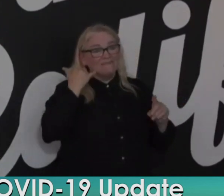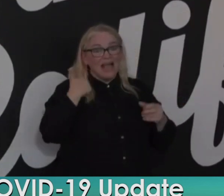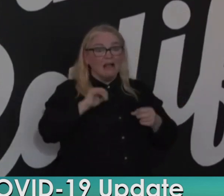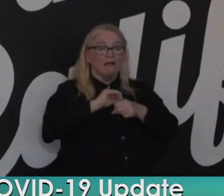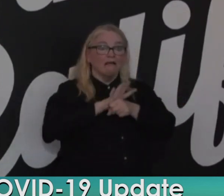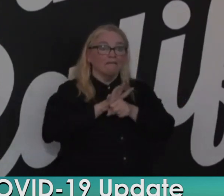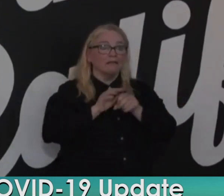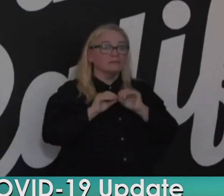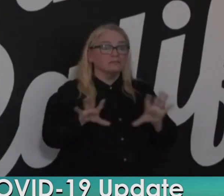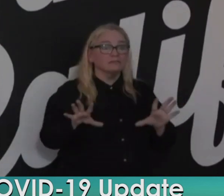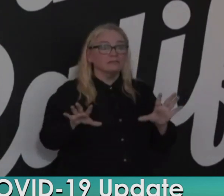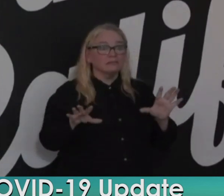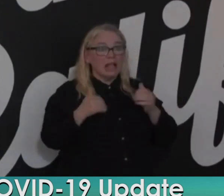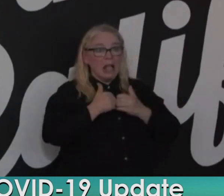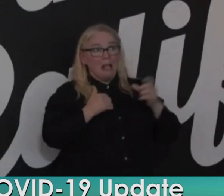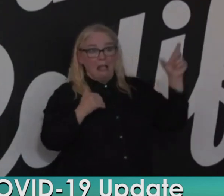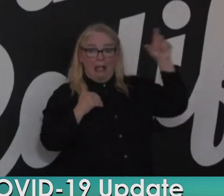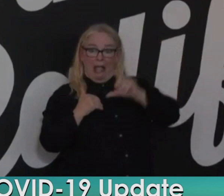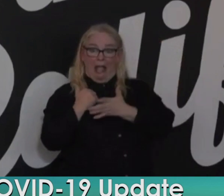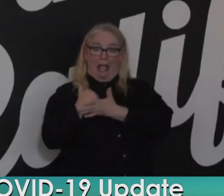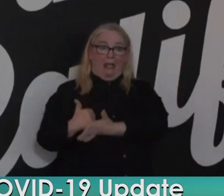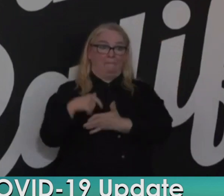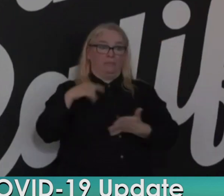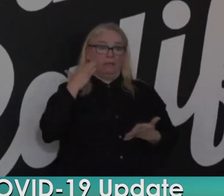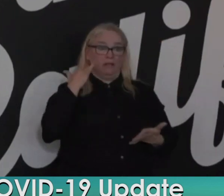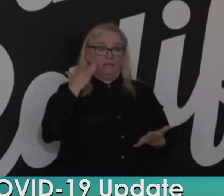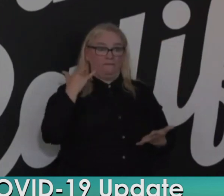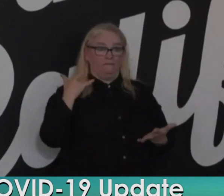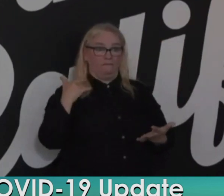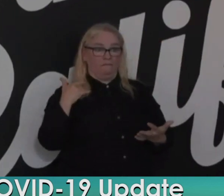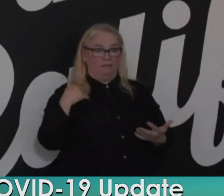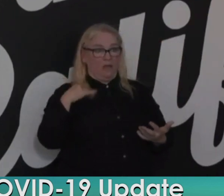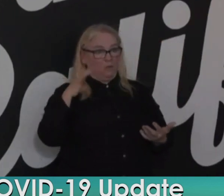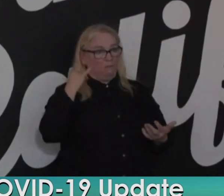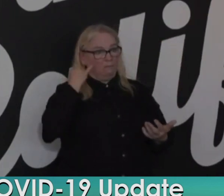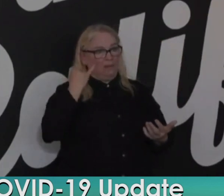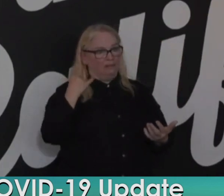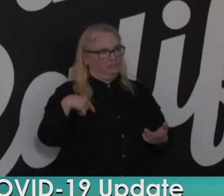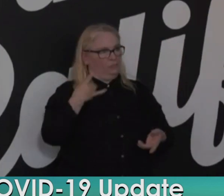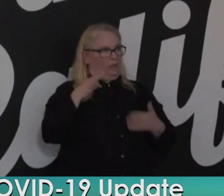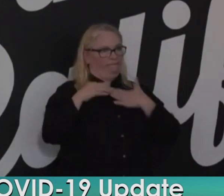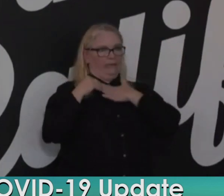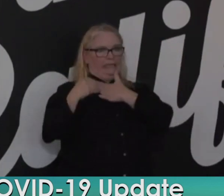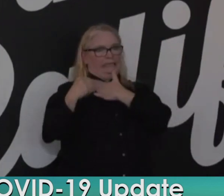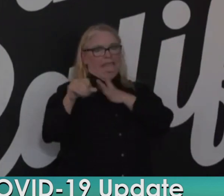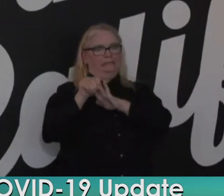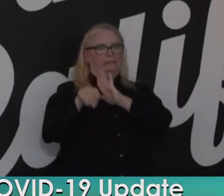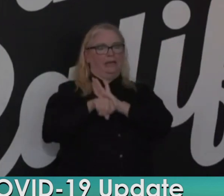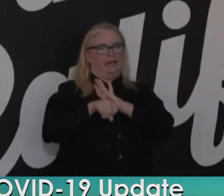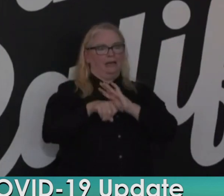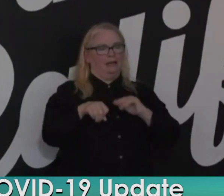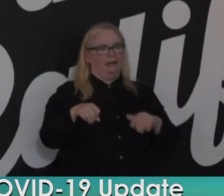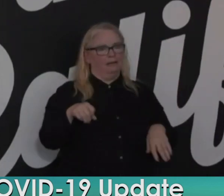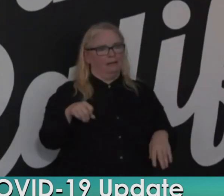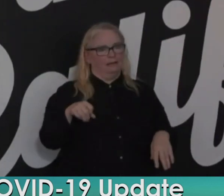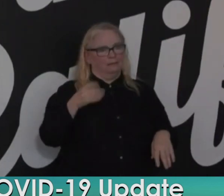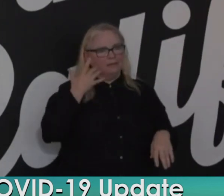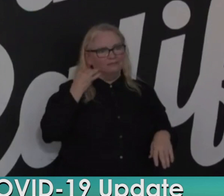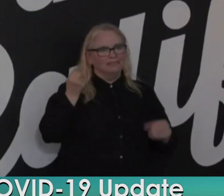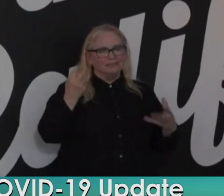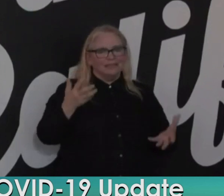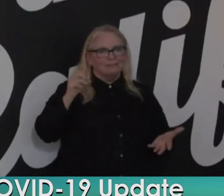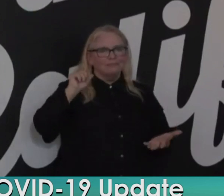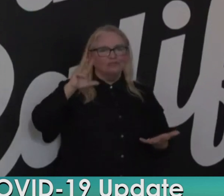coronavirus relief. In fact, I imagine we would be front and center in that consideration, considering the magnitude of those surpluses,